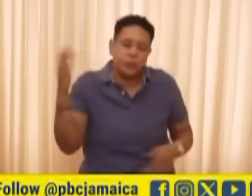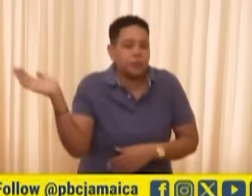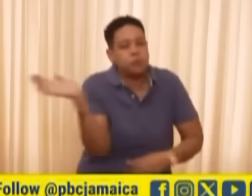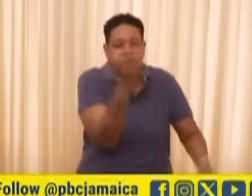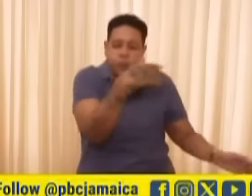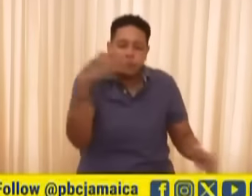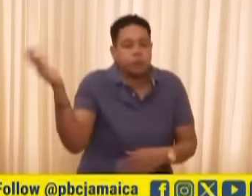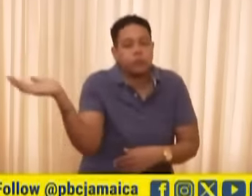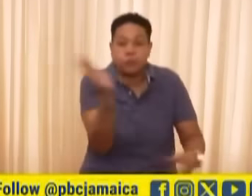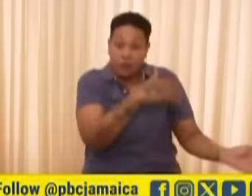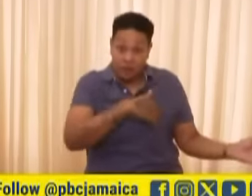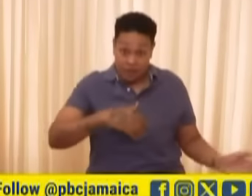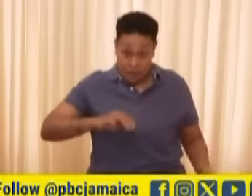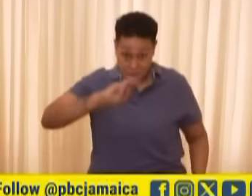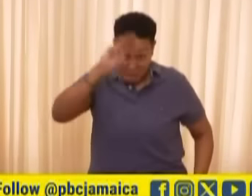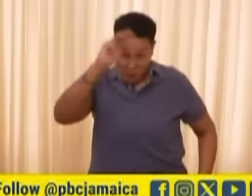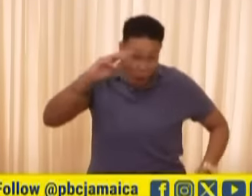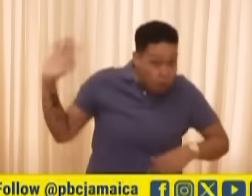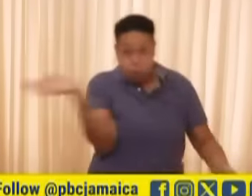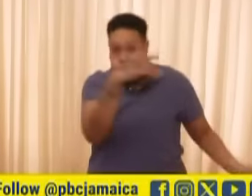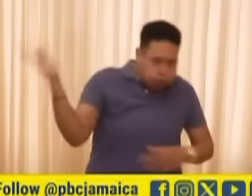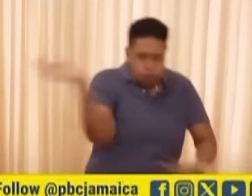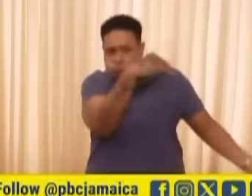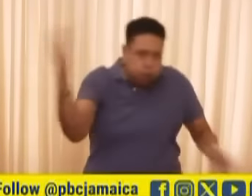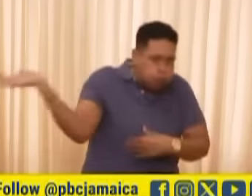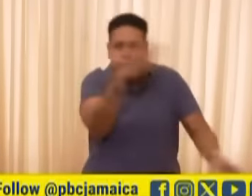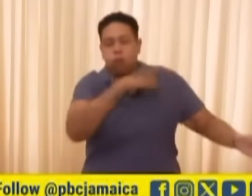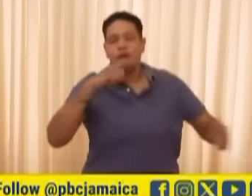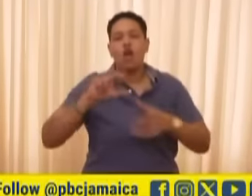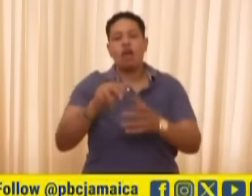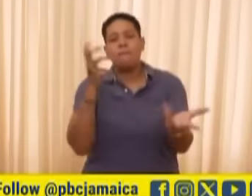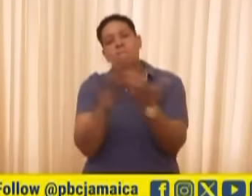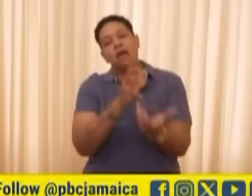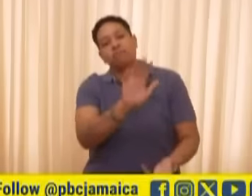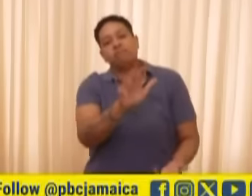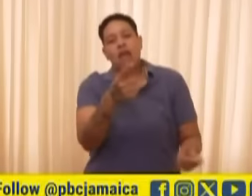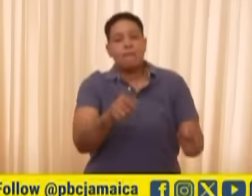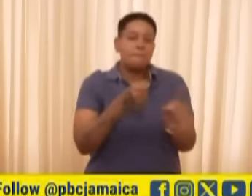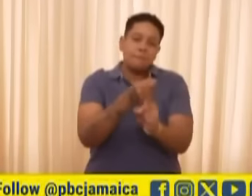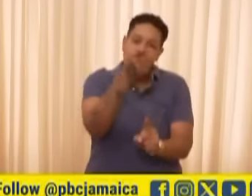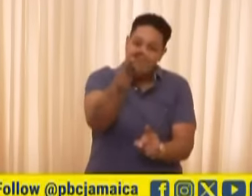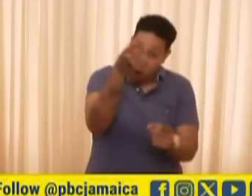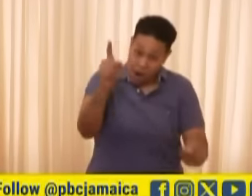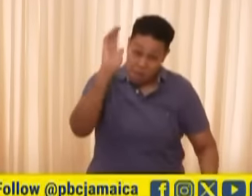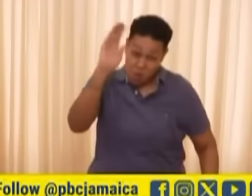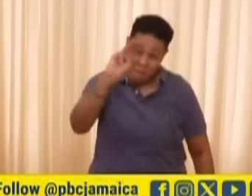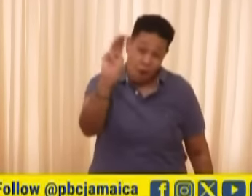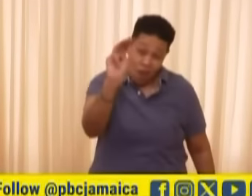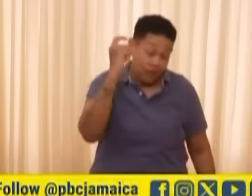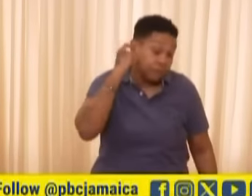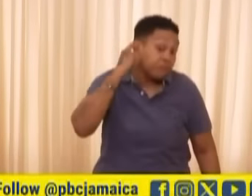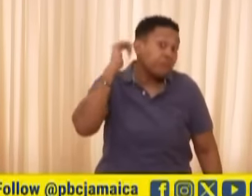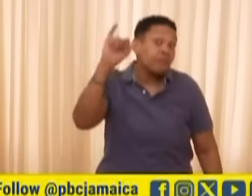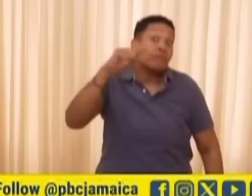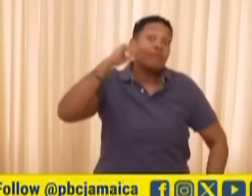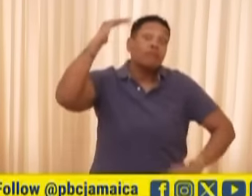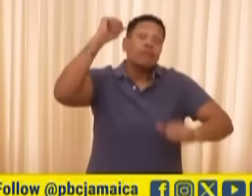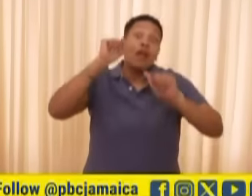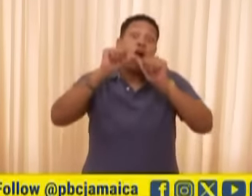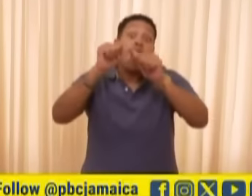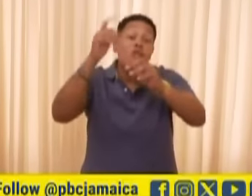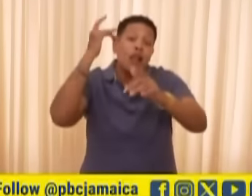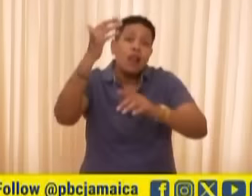island before the hurricane force winds actually begin to impact us. And that is expected to